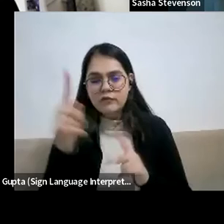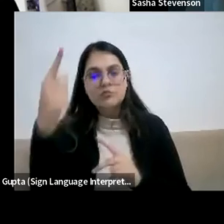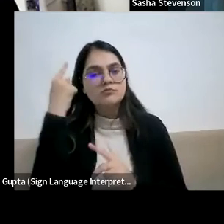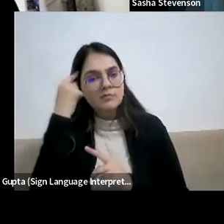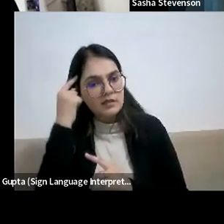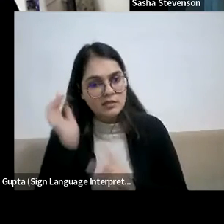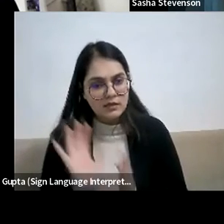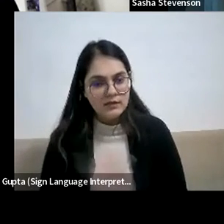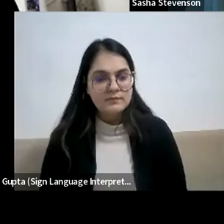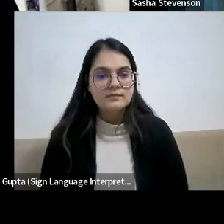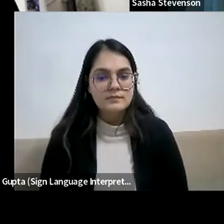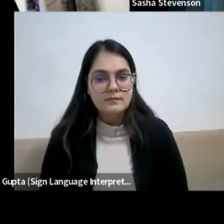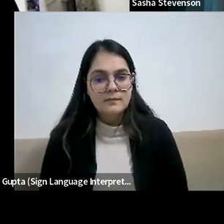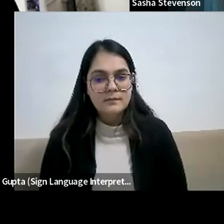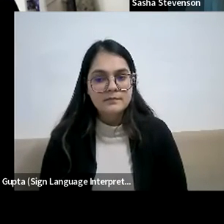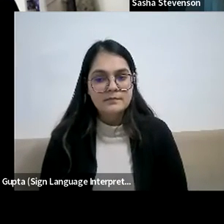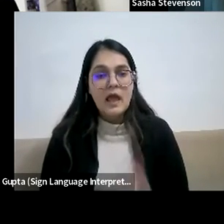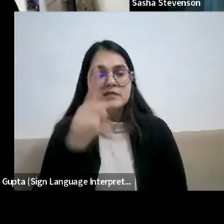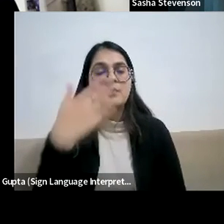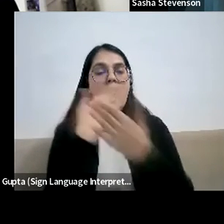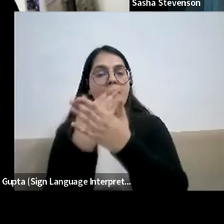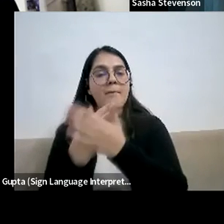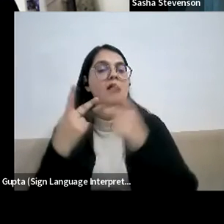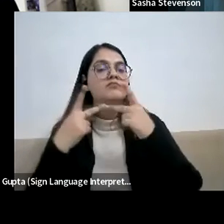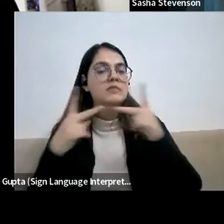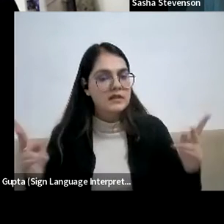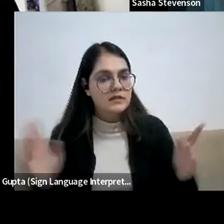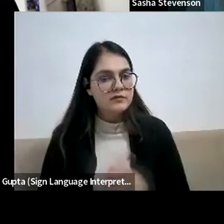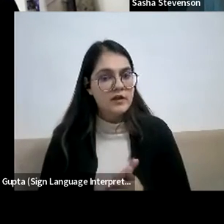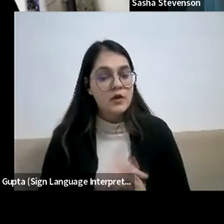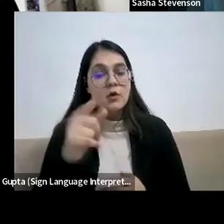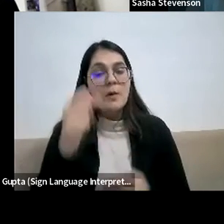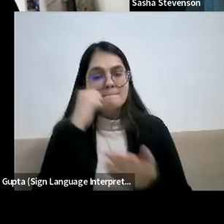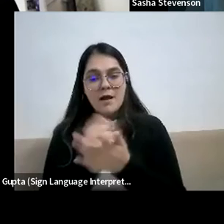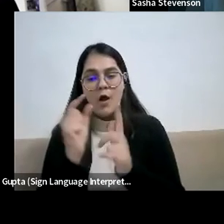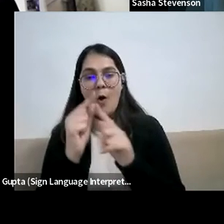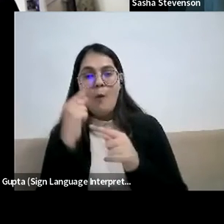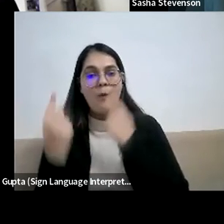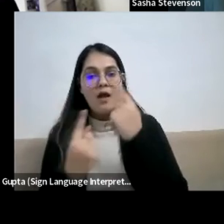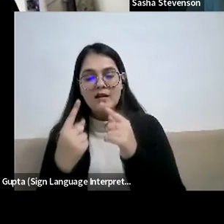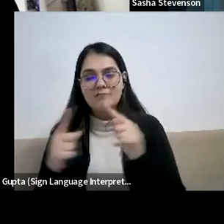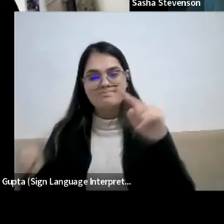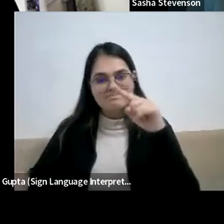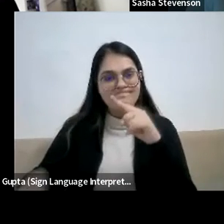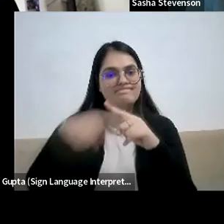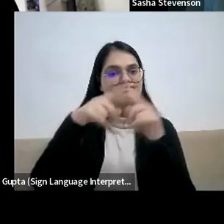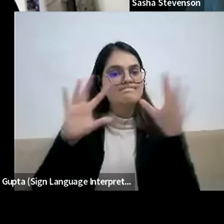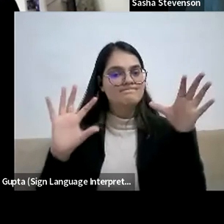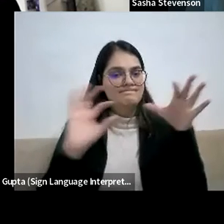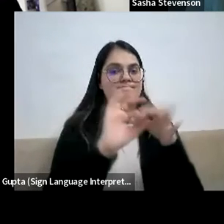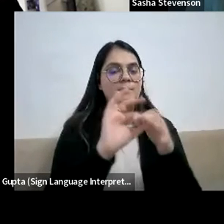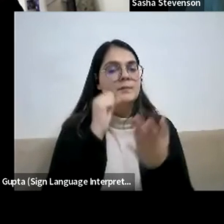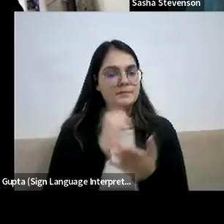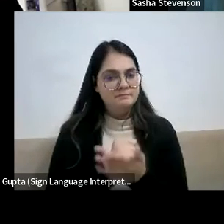can have wider applicability. And second, it has to be coupled with political mobilization, for one thing, in